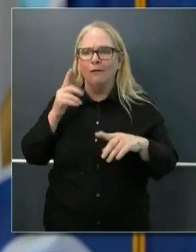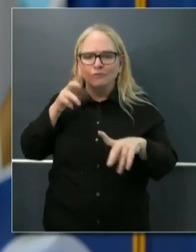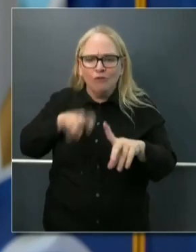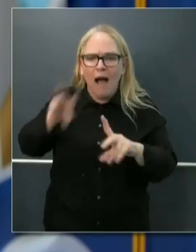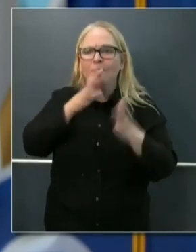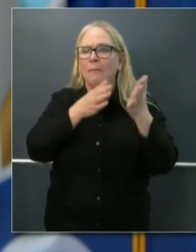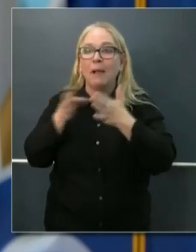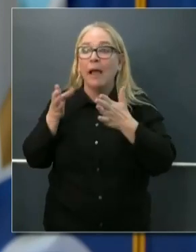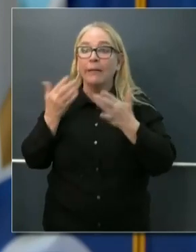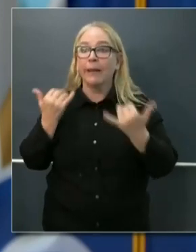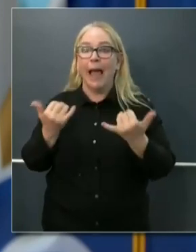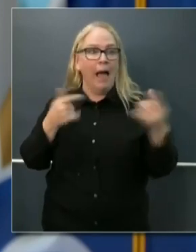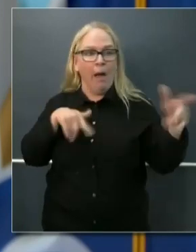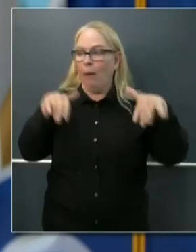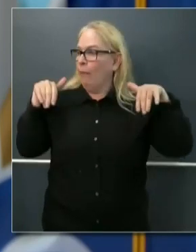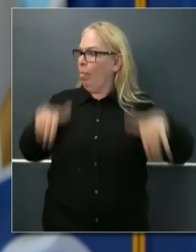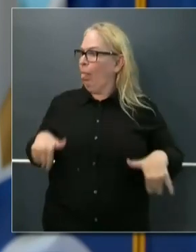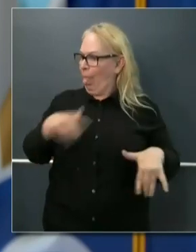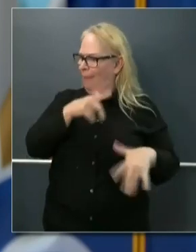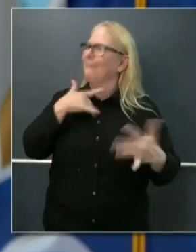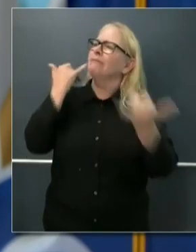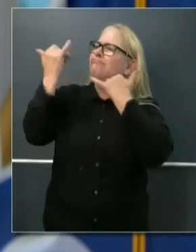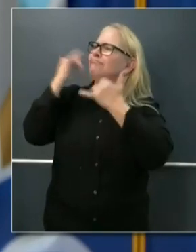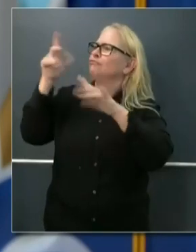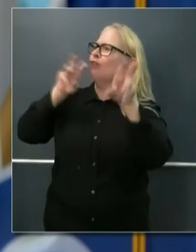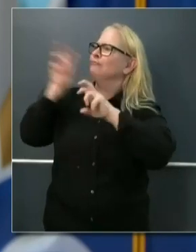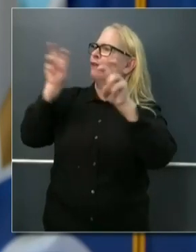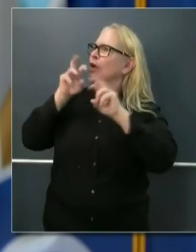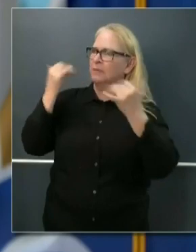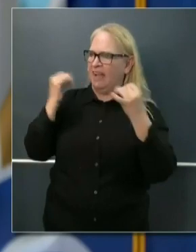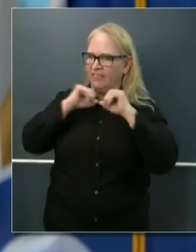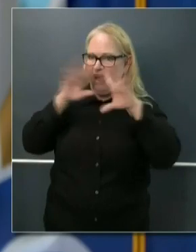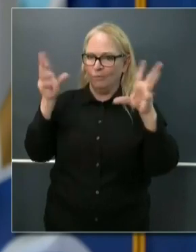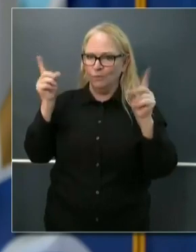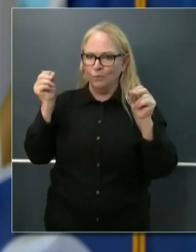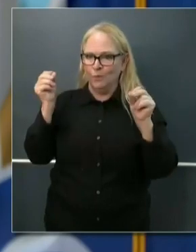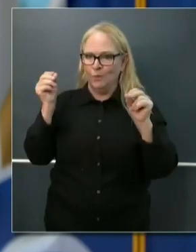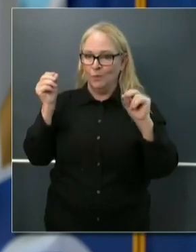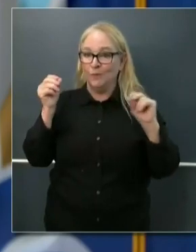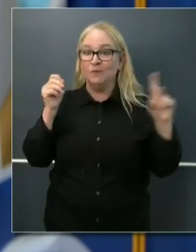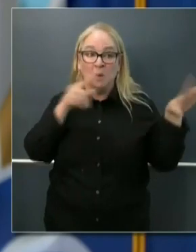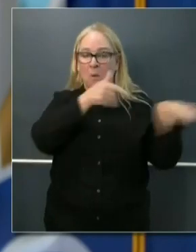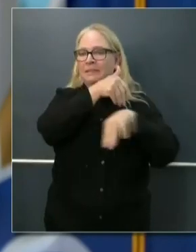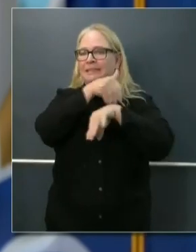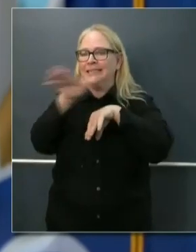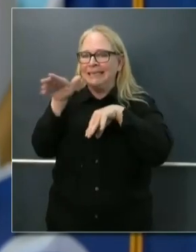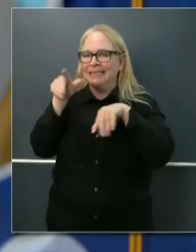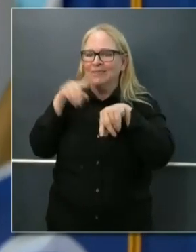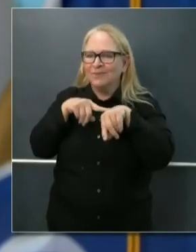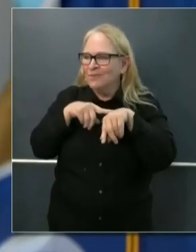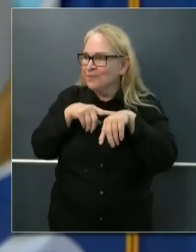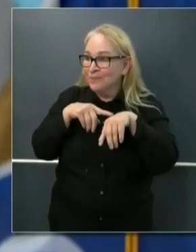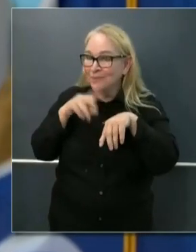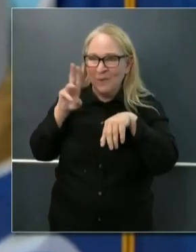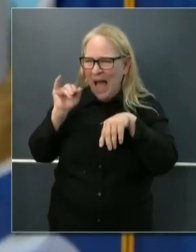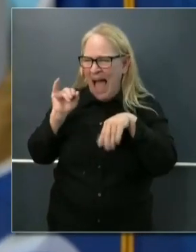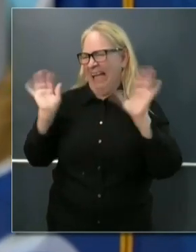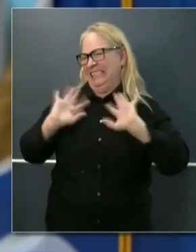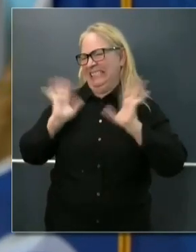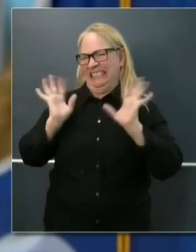Obviously, those individuals are not being utilized. I imagine you may be saying, well, send them over to EDD for unemployment insurance processing. No, we